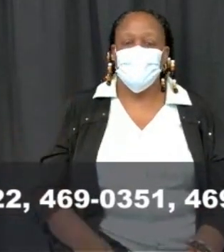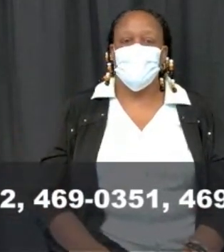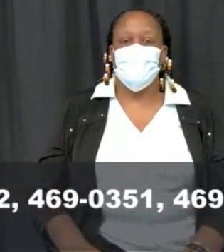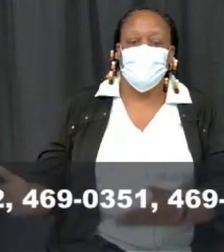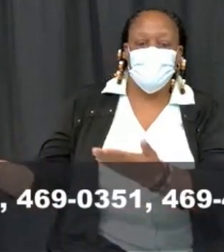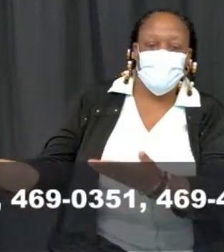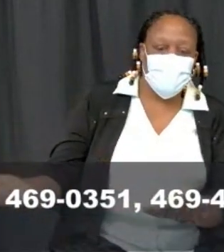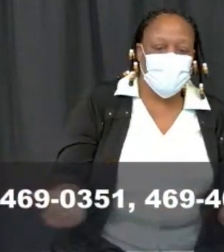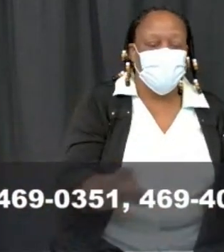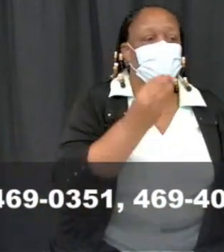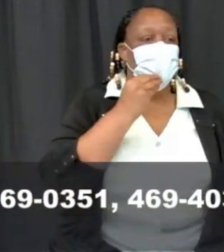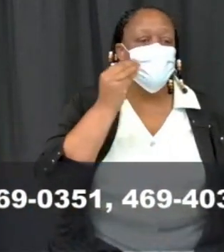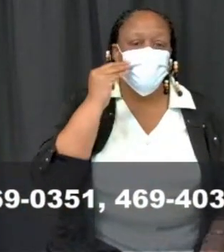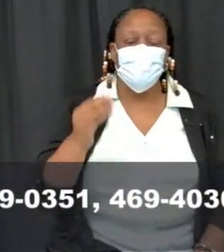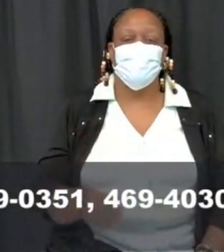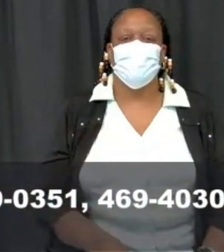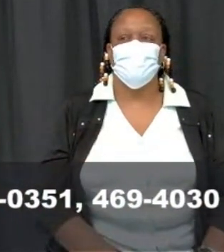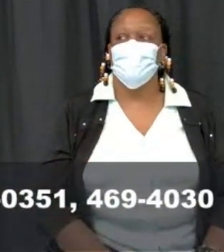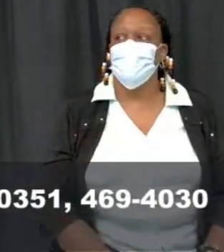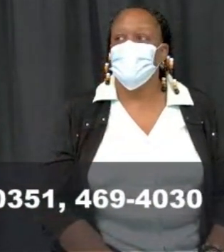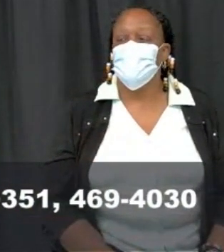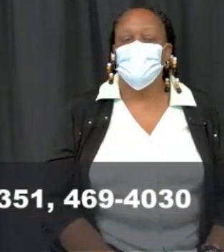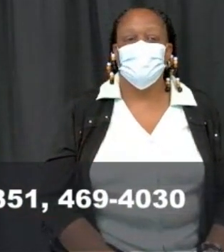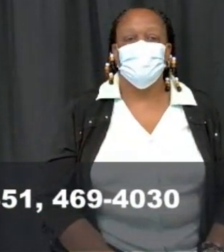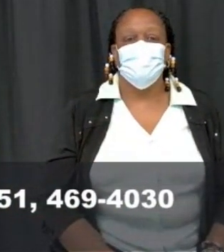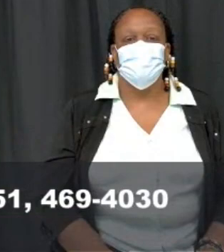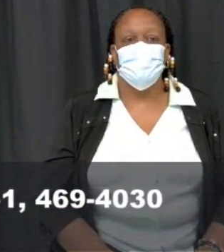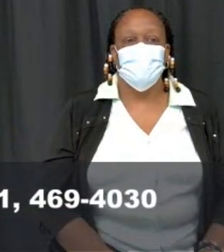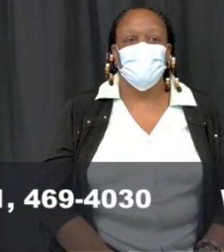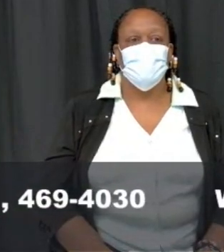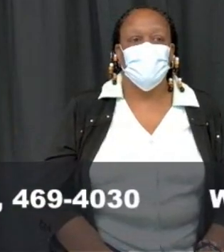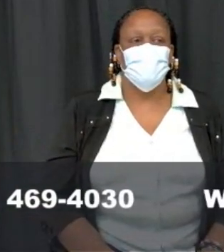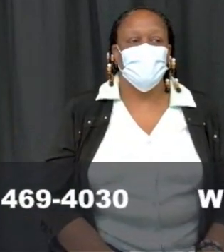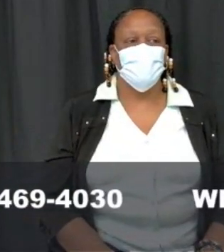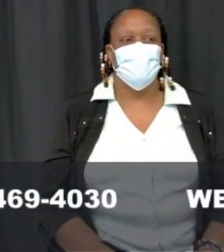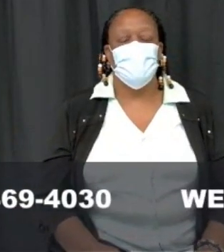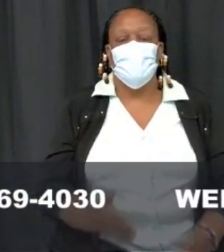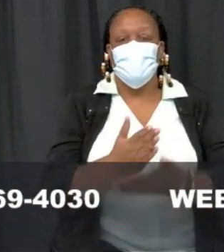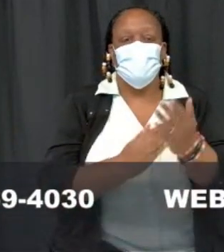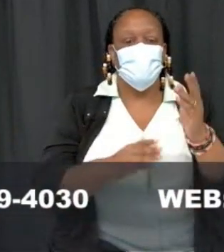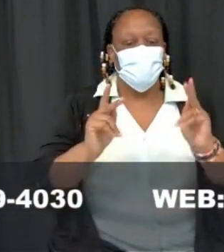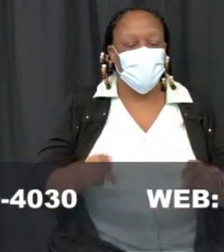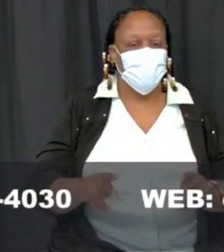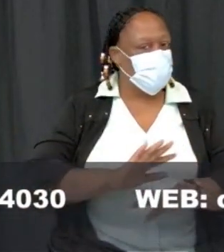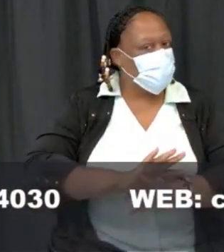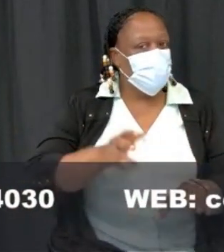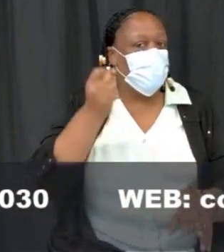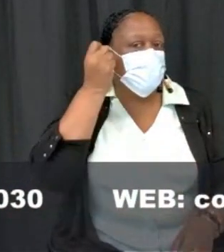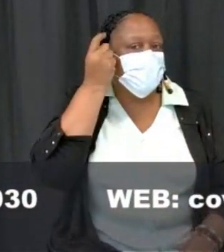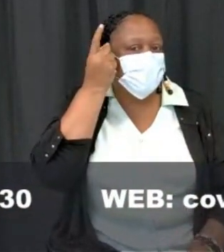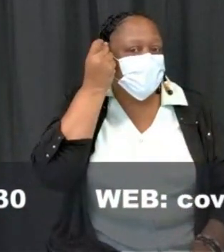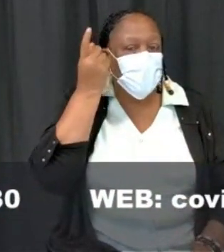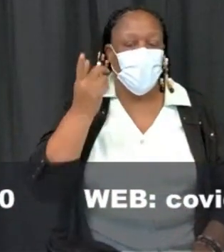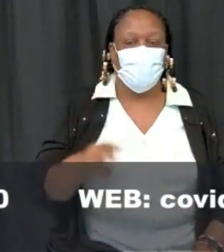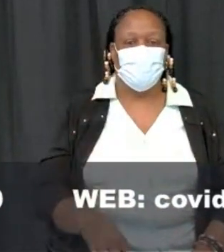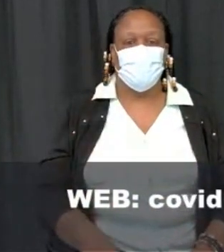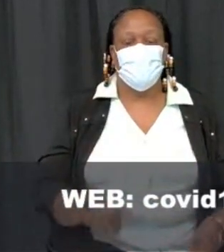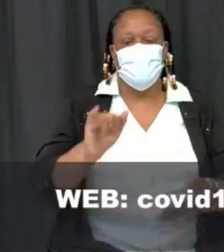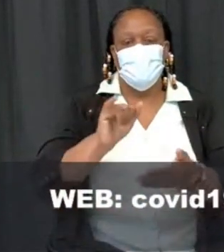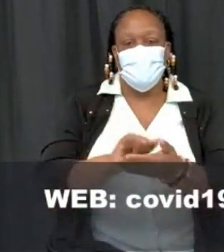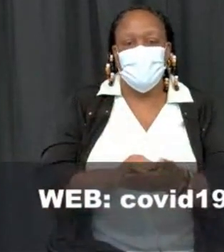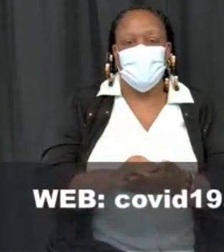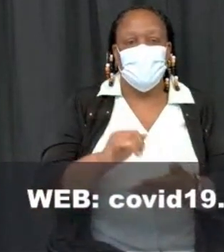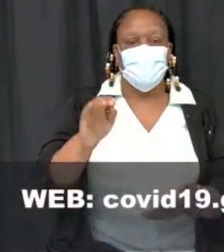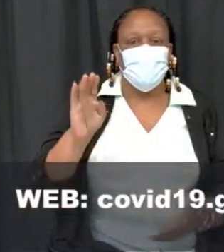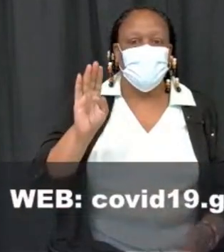only. We again crave your understanding and cooperation by discontinuing your bar operation in